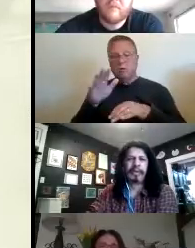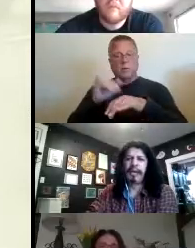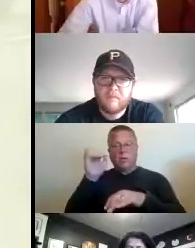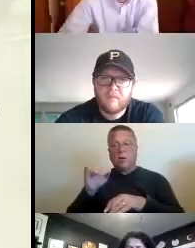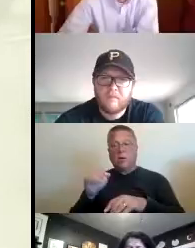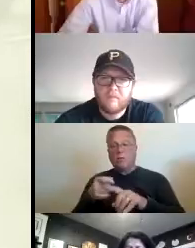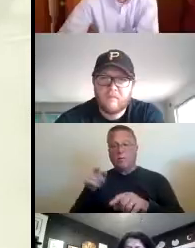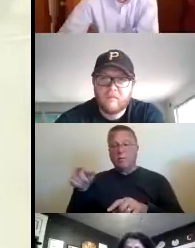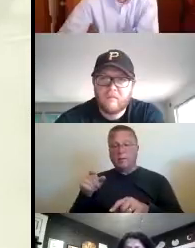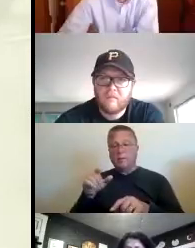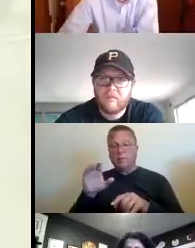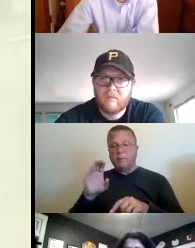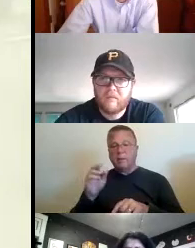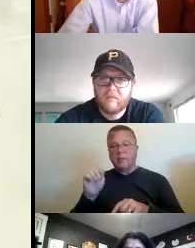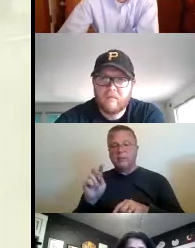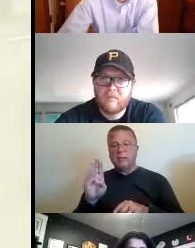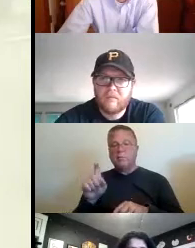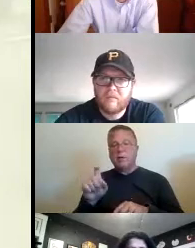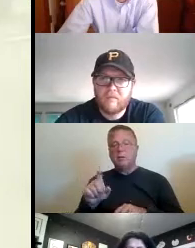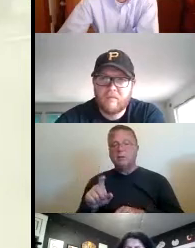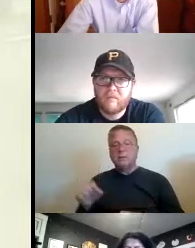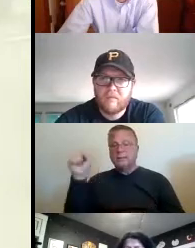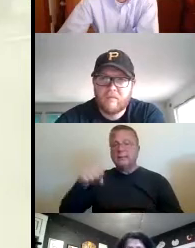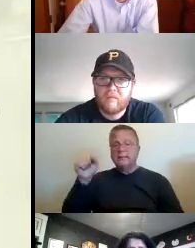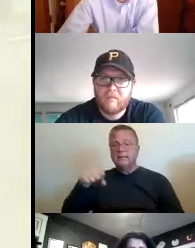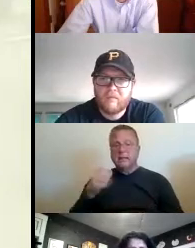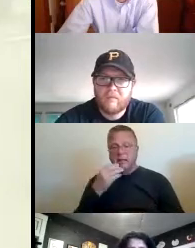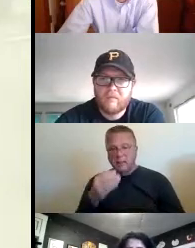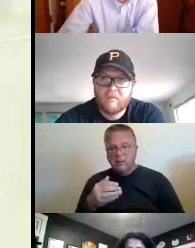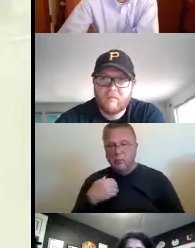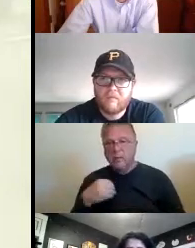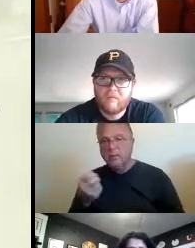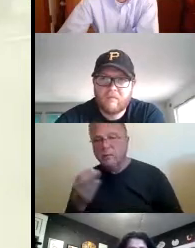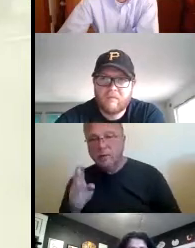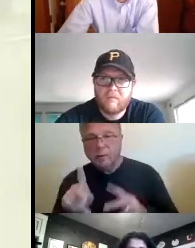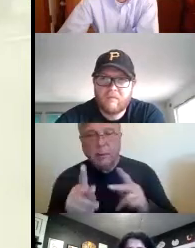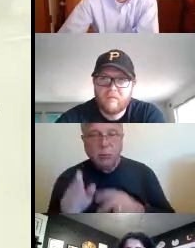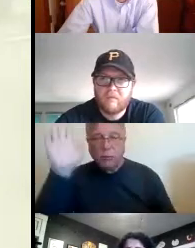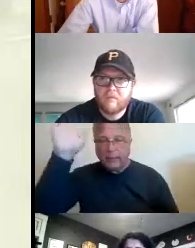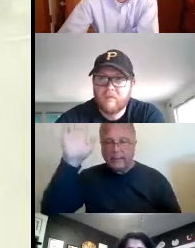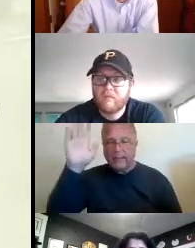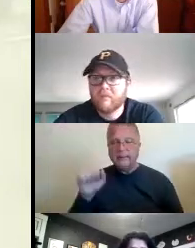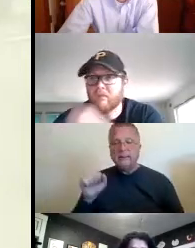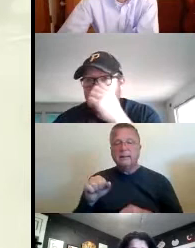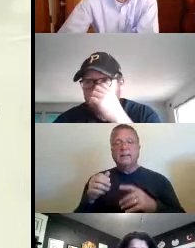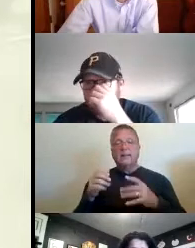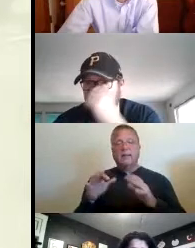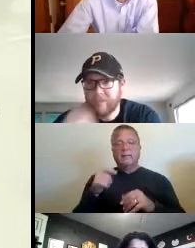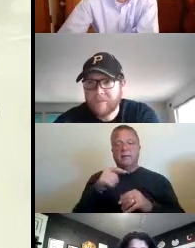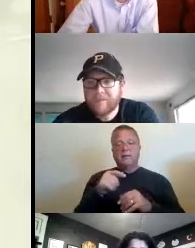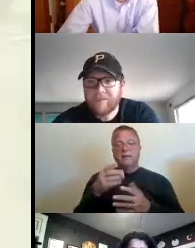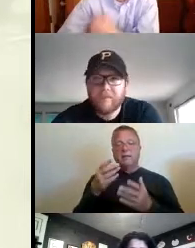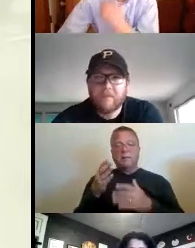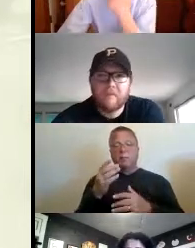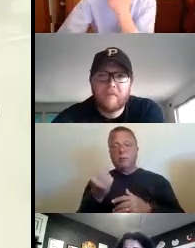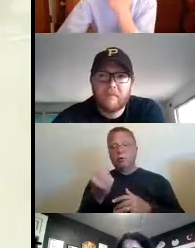box. Yeah. I've seen a bunch of things happening. Yes, thanks. We have a couple of raised hands. After these two raised hands, maybe we can do